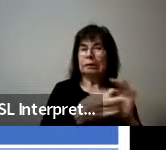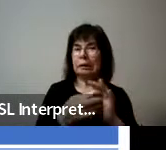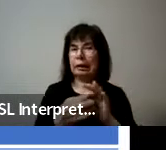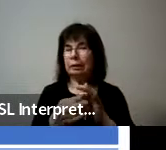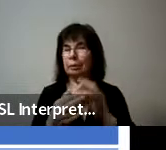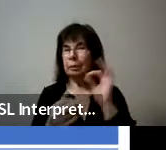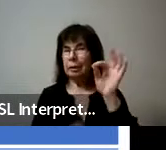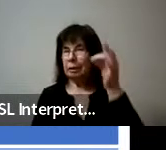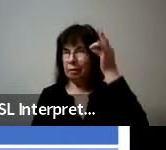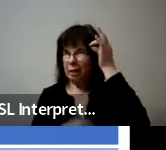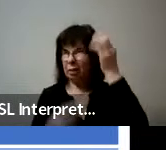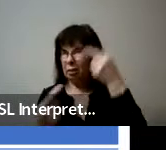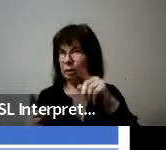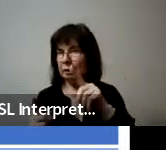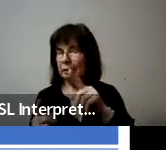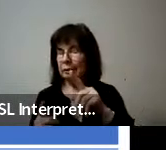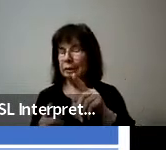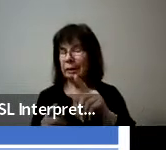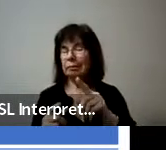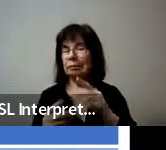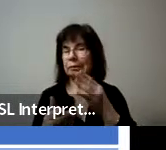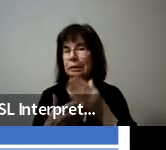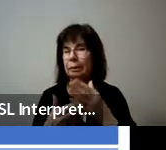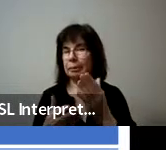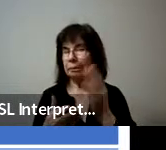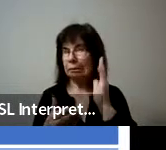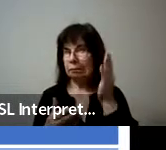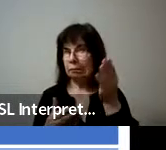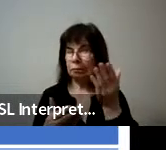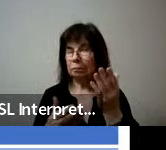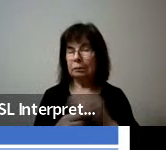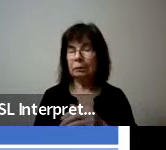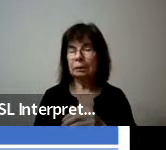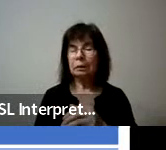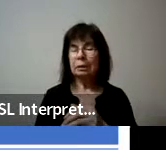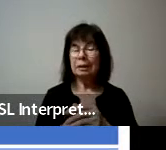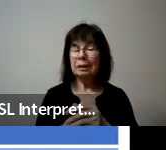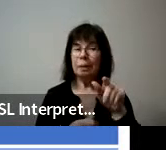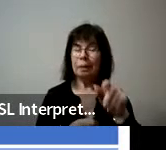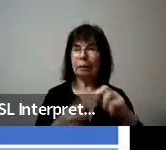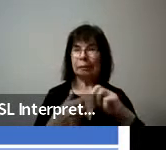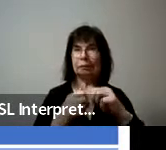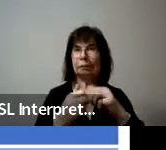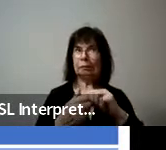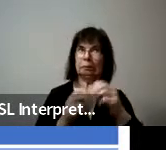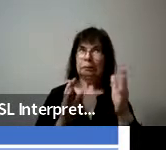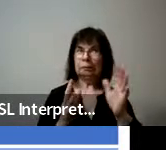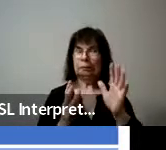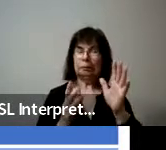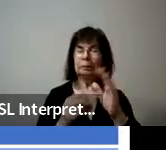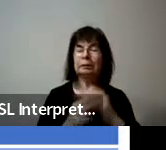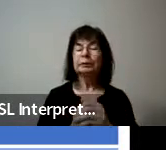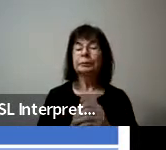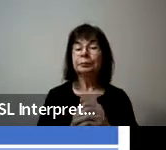declaration that will end. So that's a big issue running in the background.